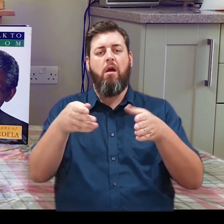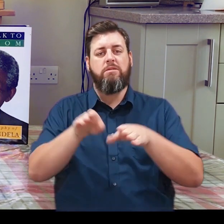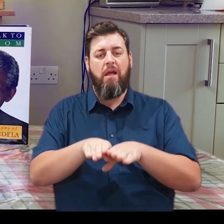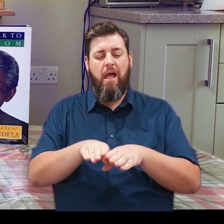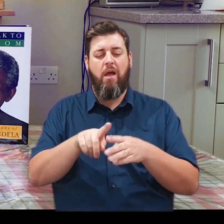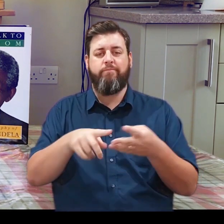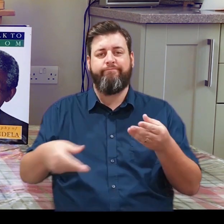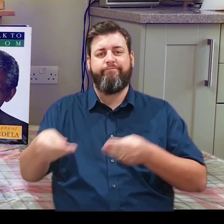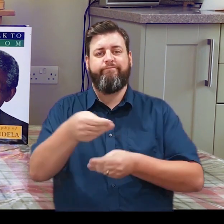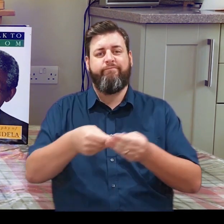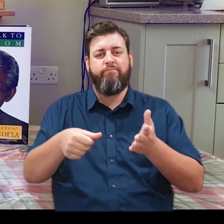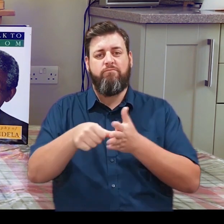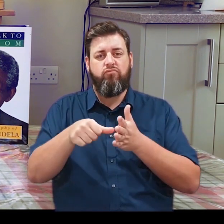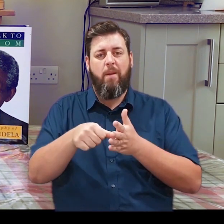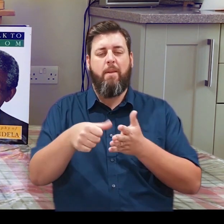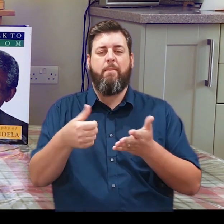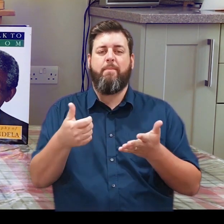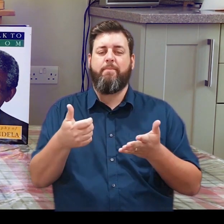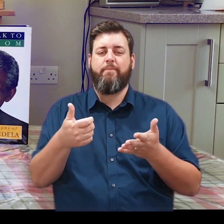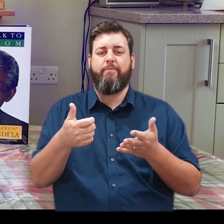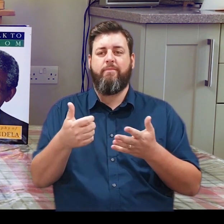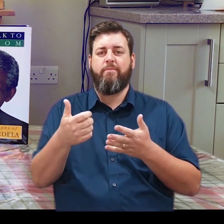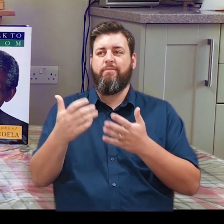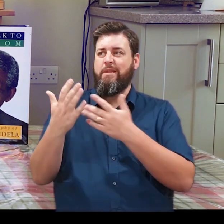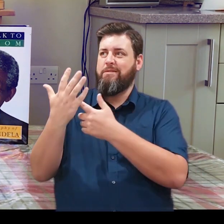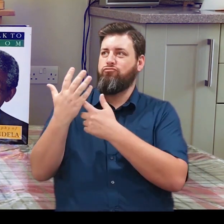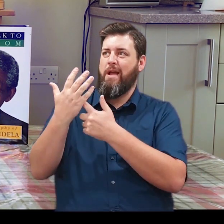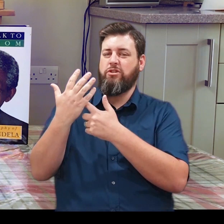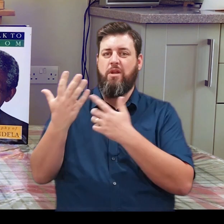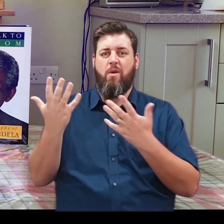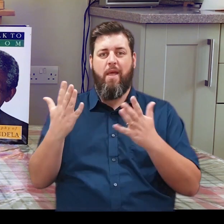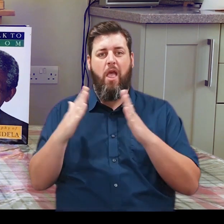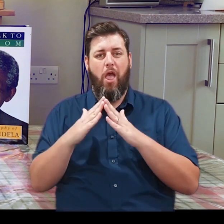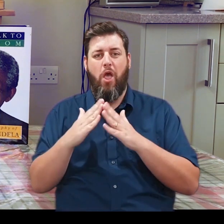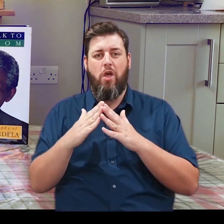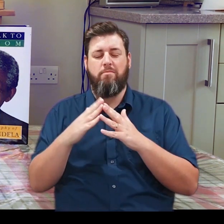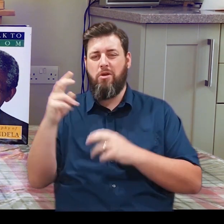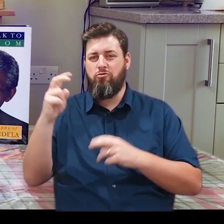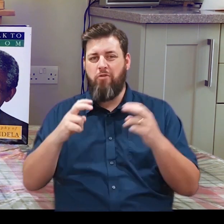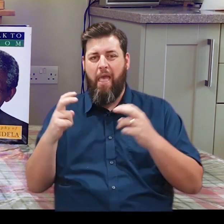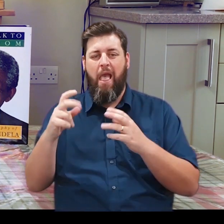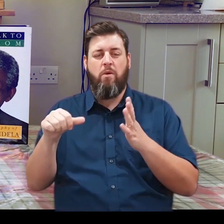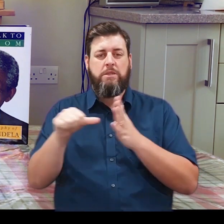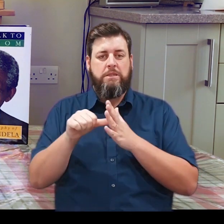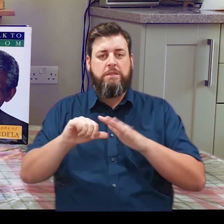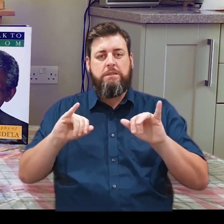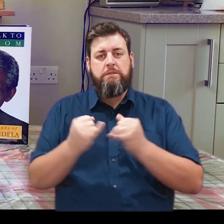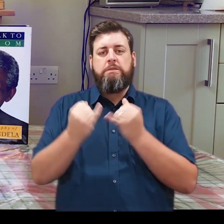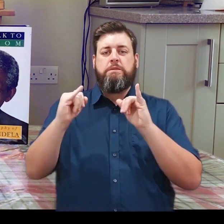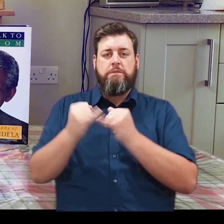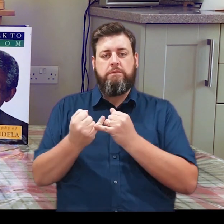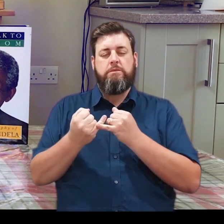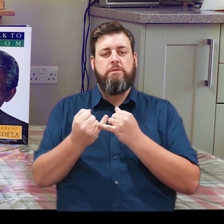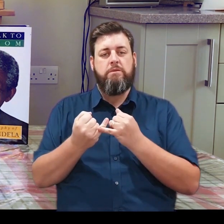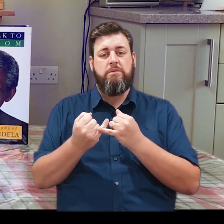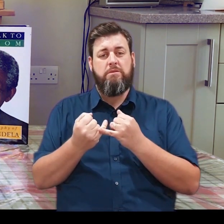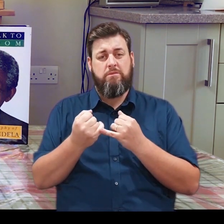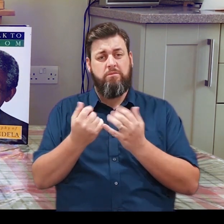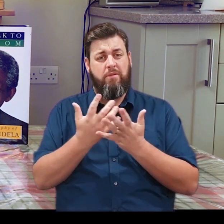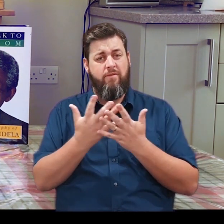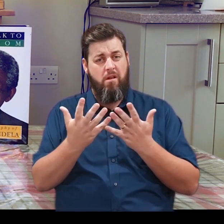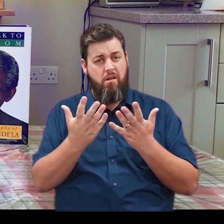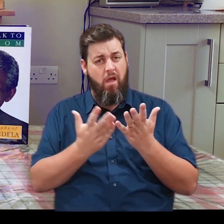economic worries, pressure at home, rows and difficulties. There'll be lots of things that you're going